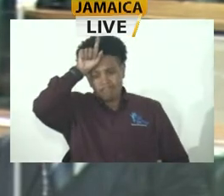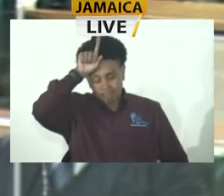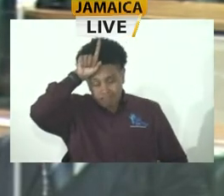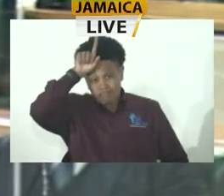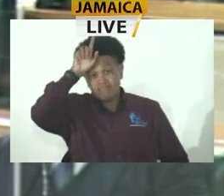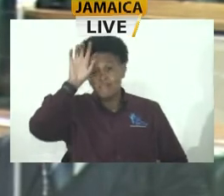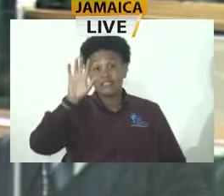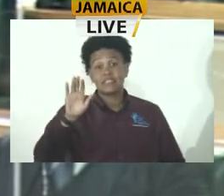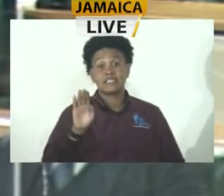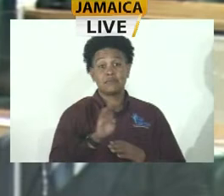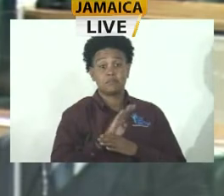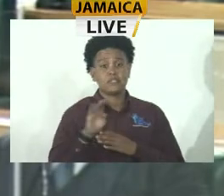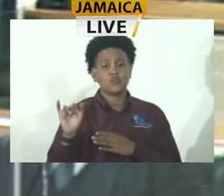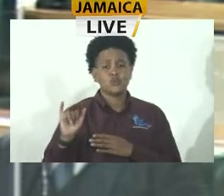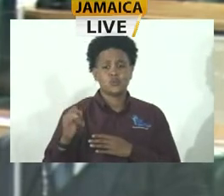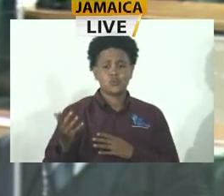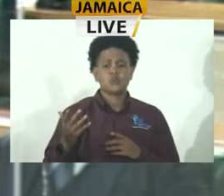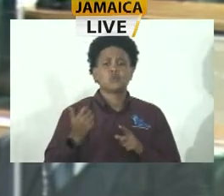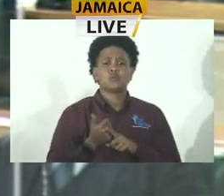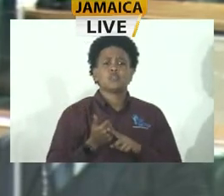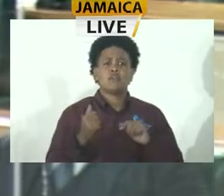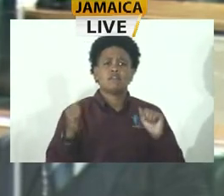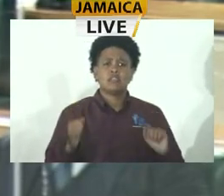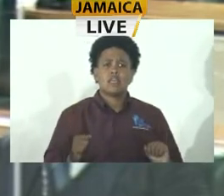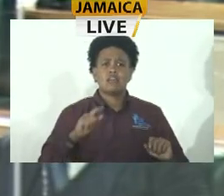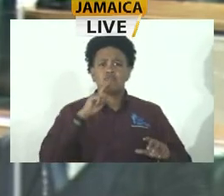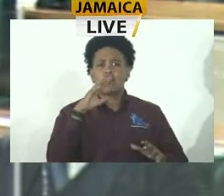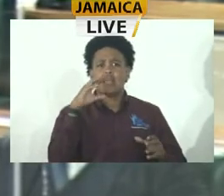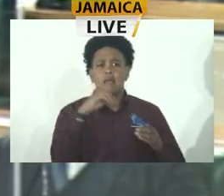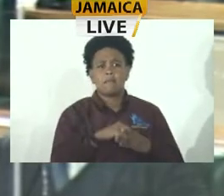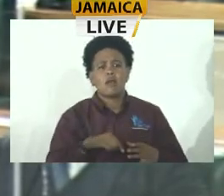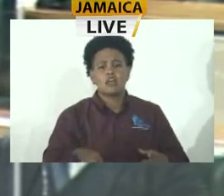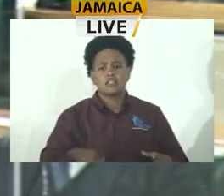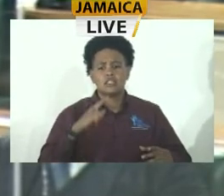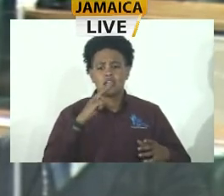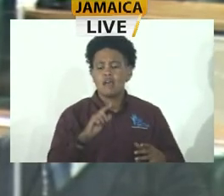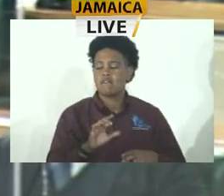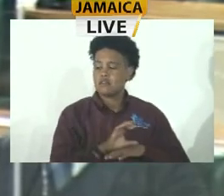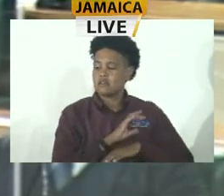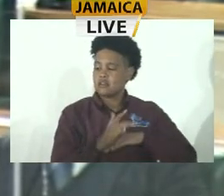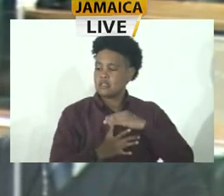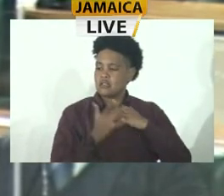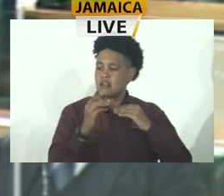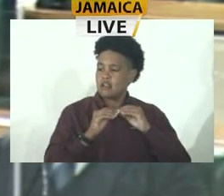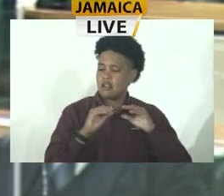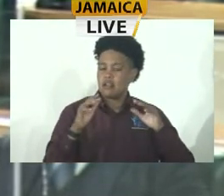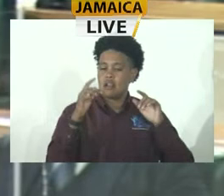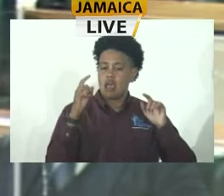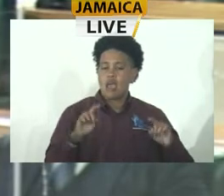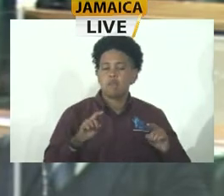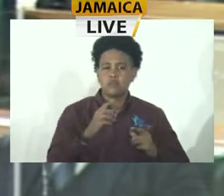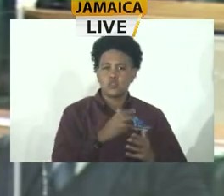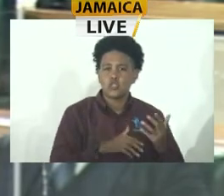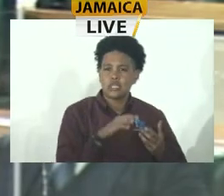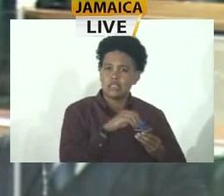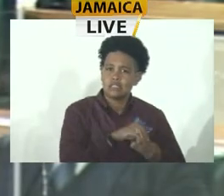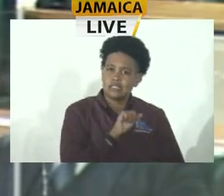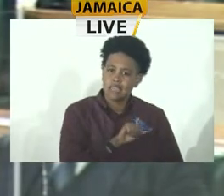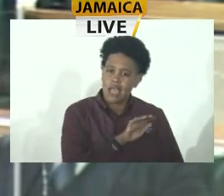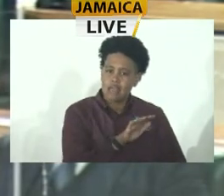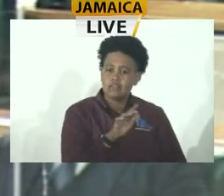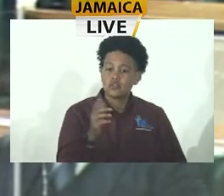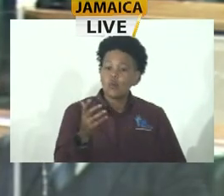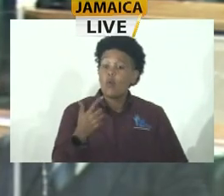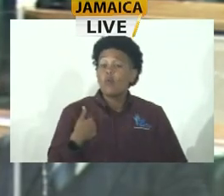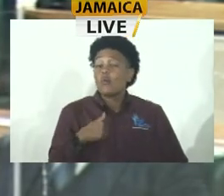that his business too can be a part of the digital platform the digital society so what